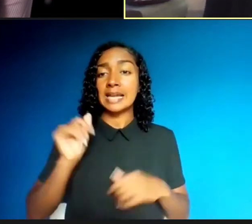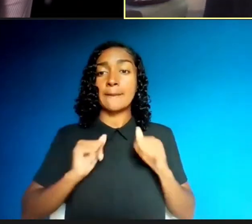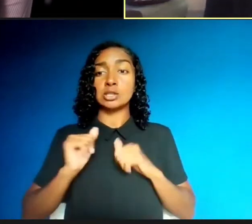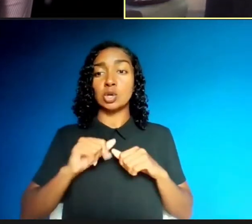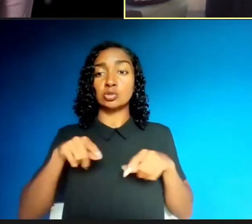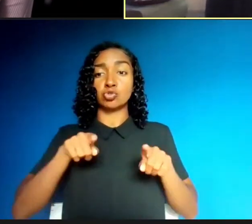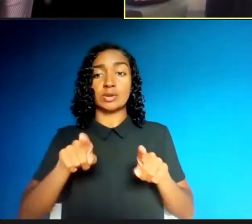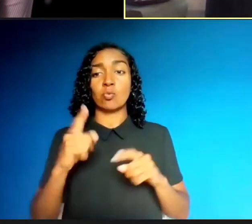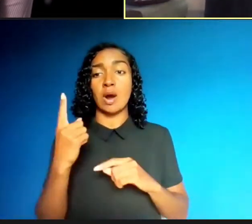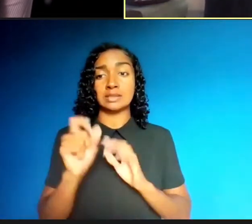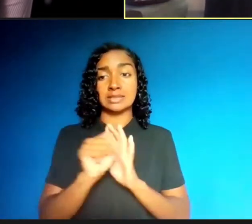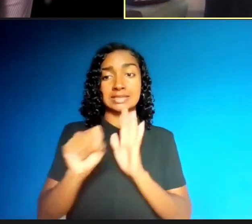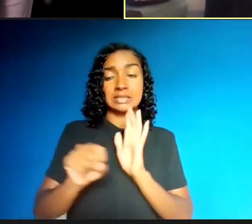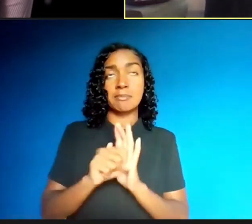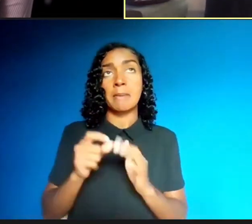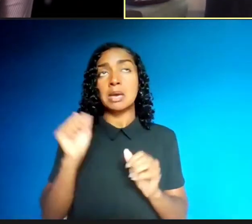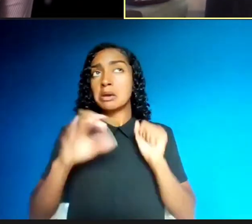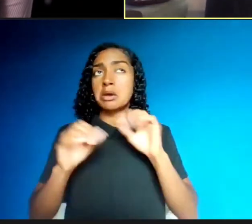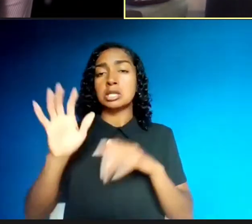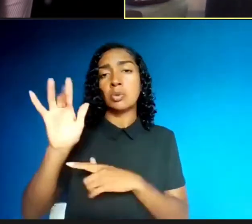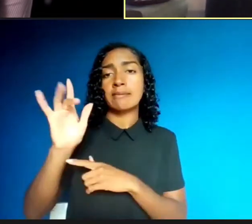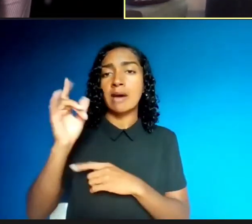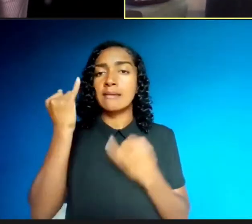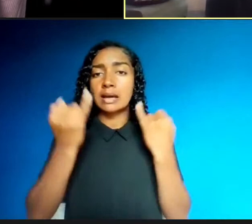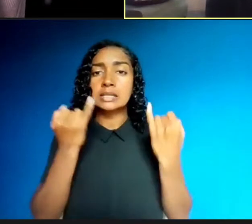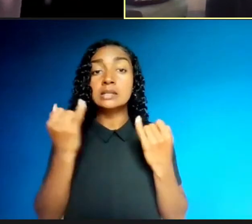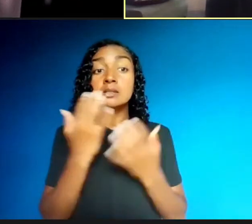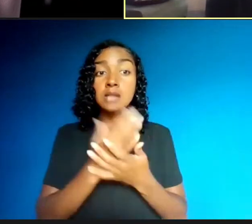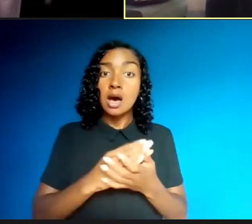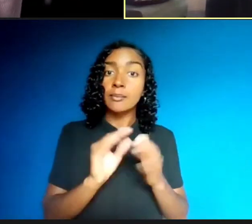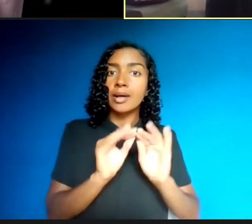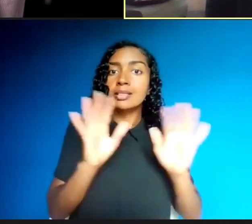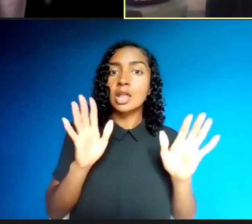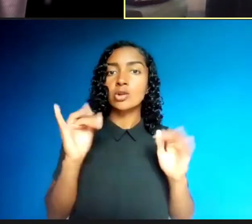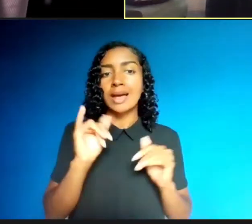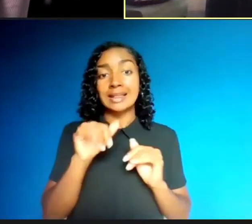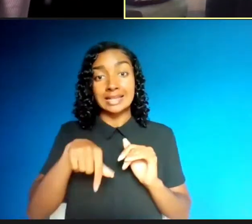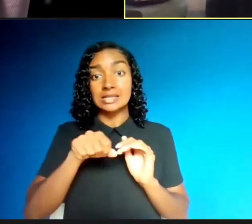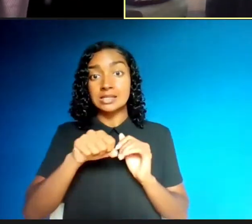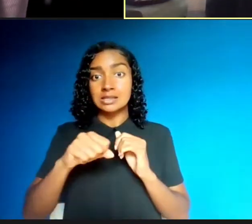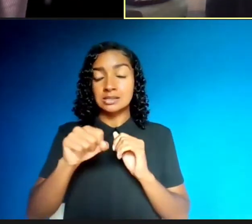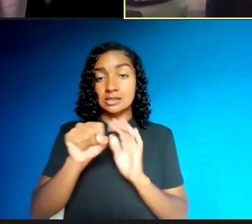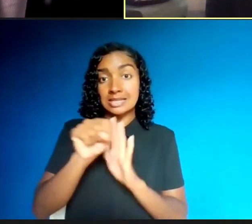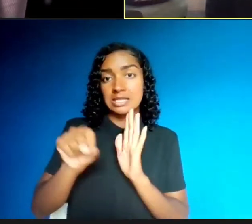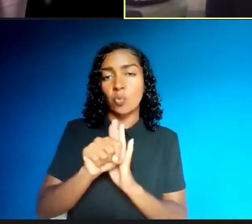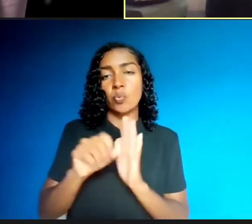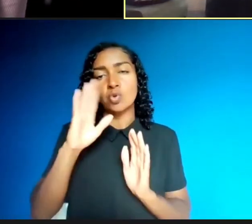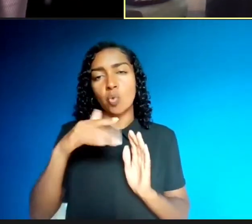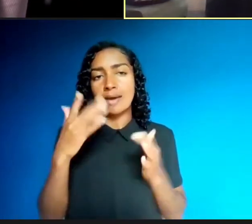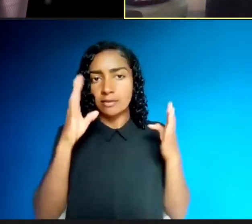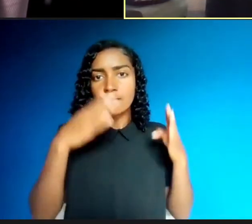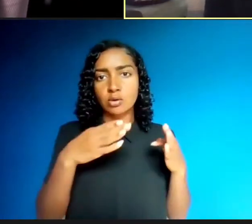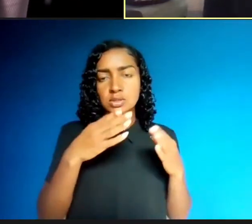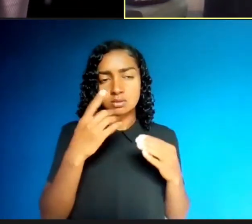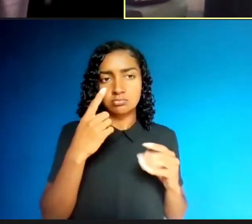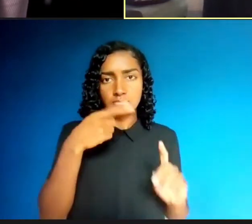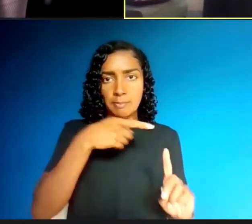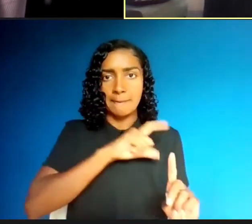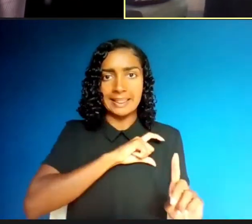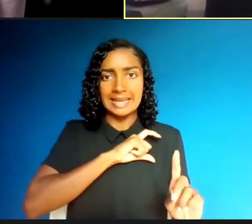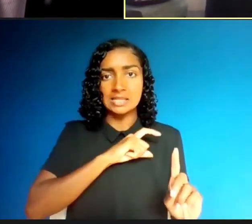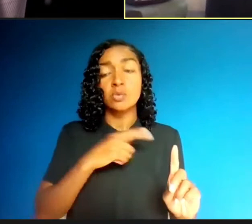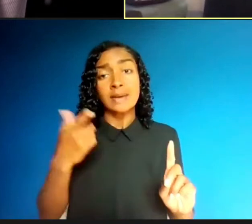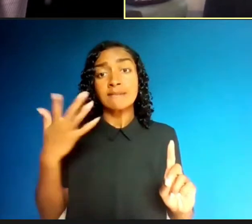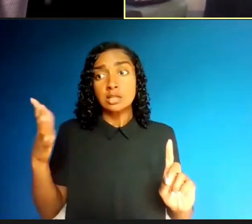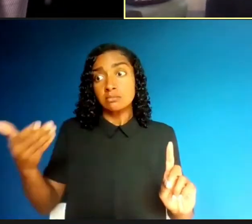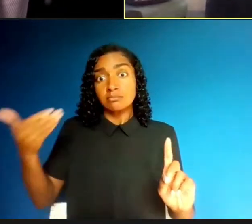25 ideas. Some of them are very clear, like we knew this season we had to do one about policing, even though we did one about policing before, but it felt like we need to